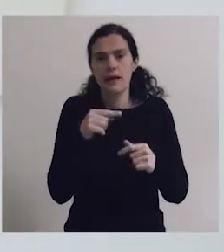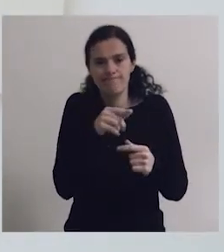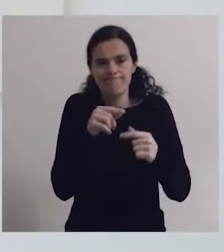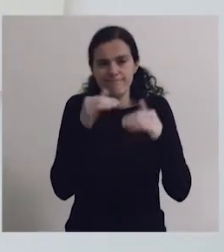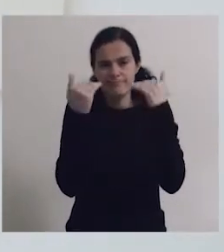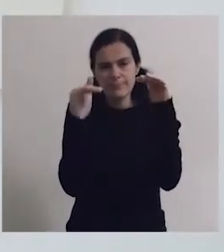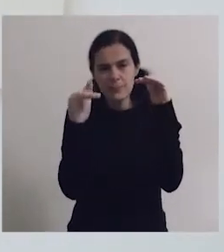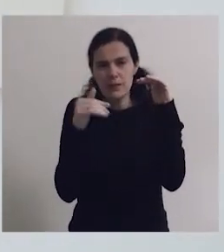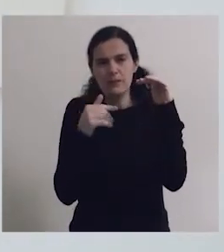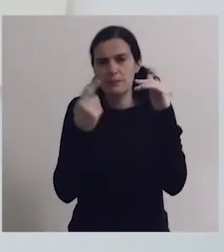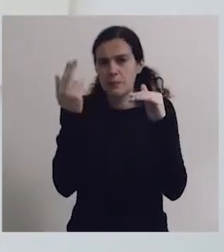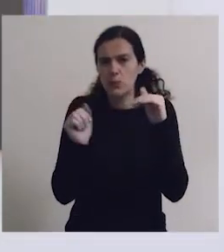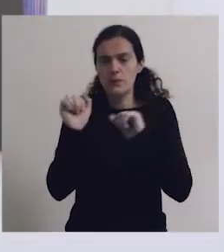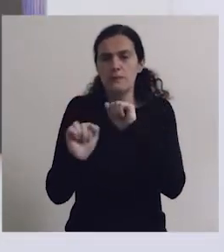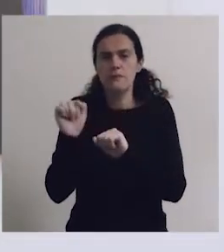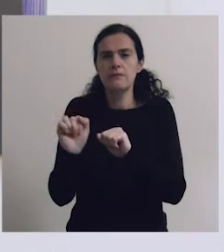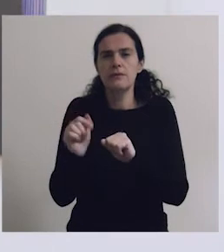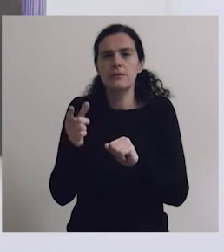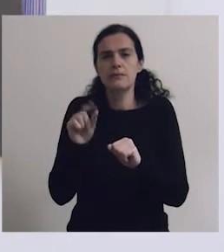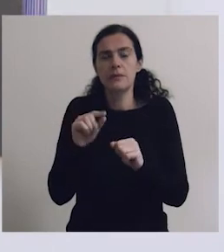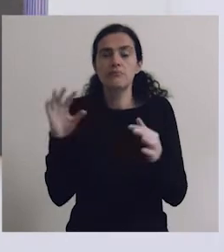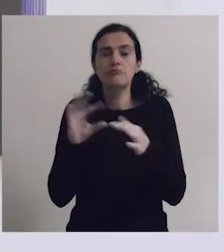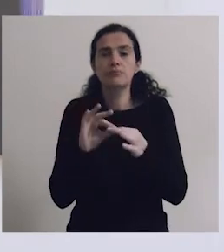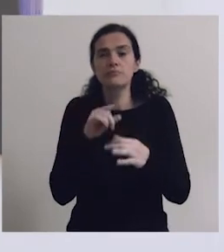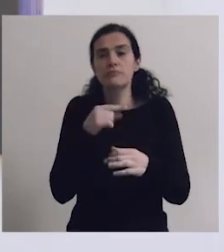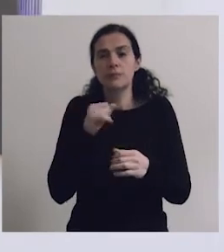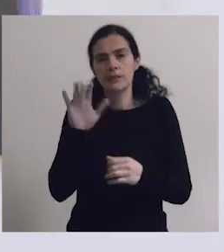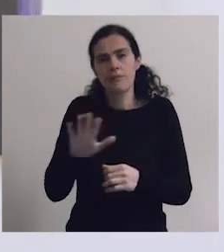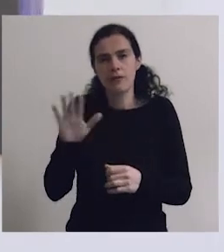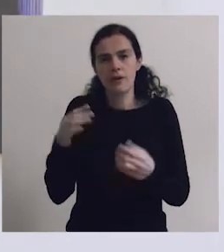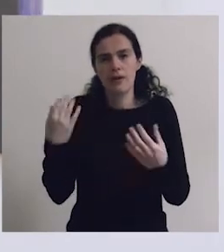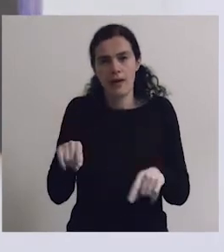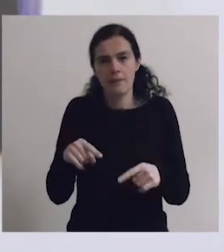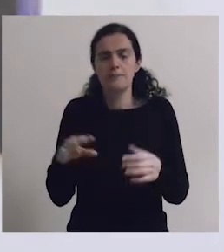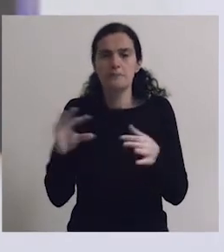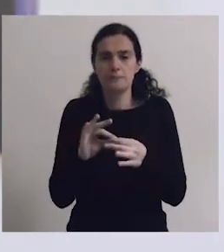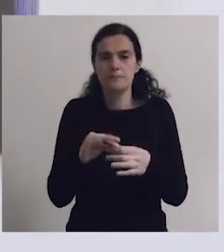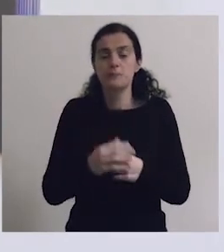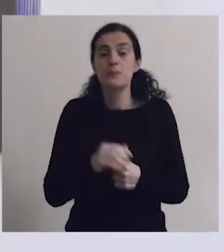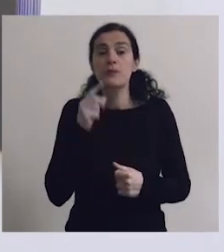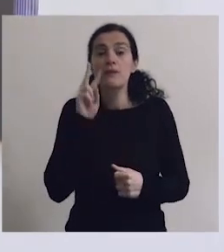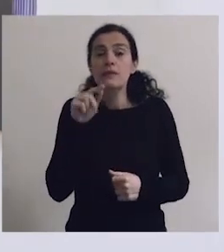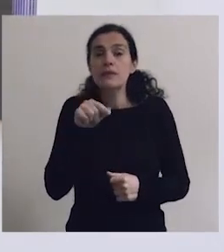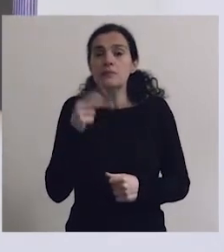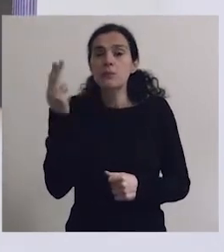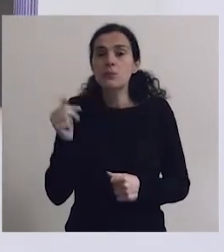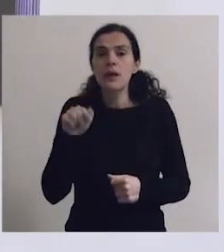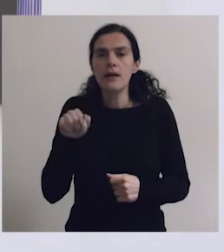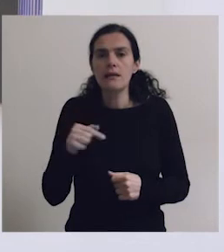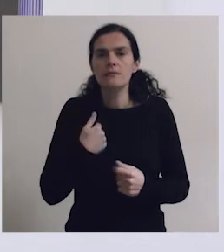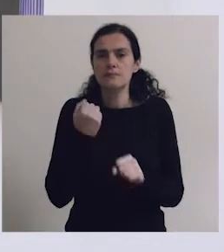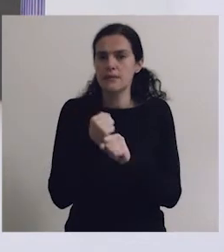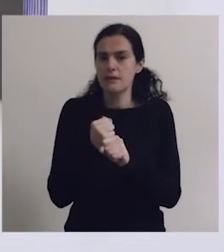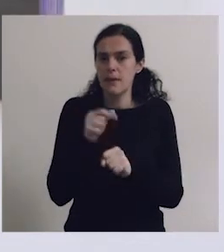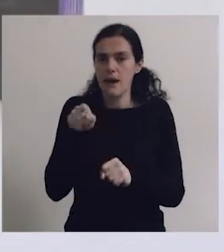own painting, which is also added to the image. So you can see that in this painting, in